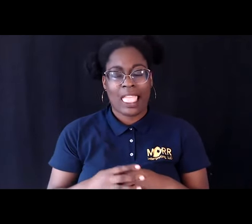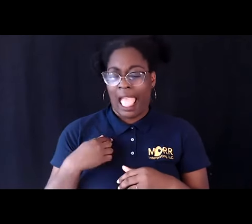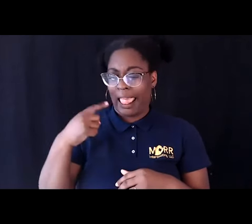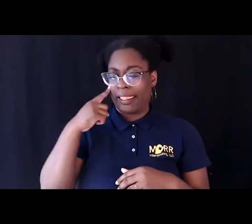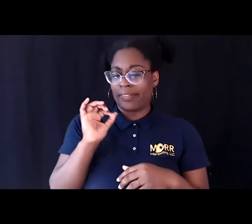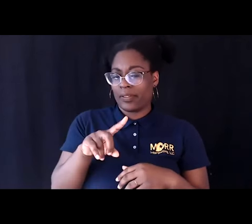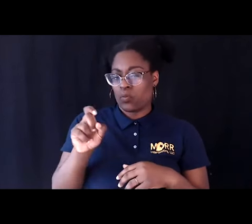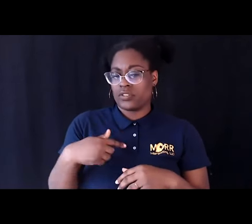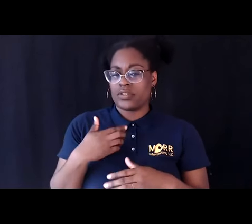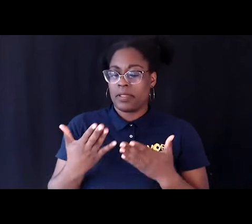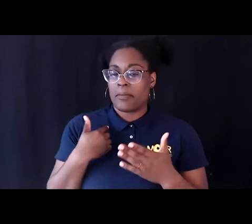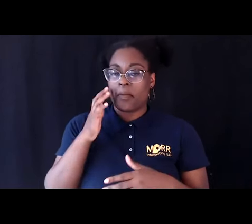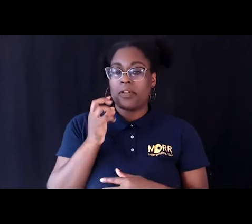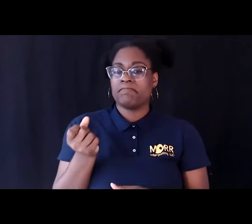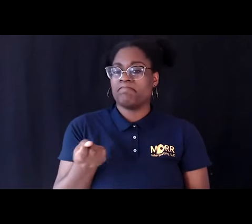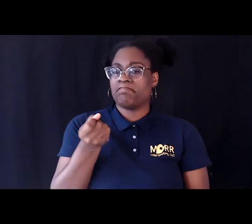because